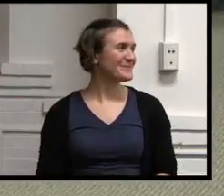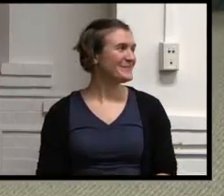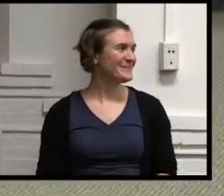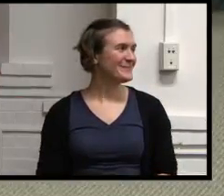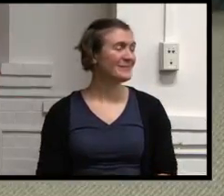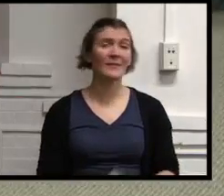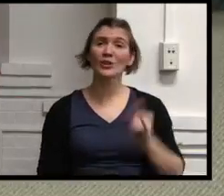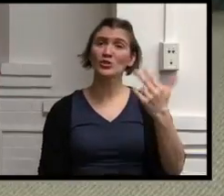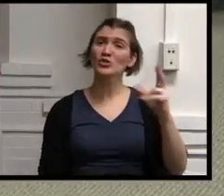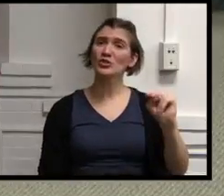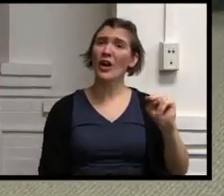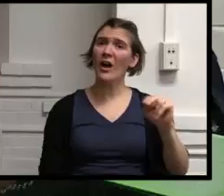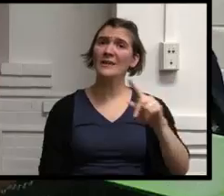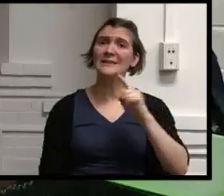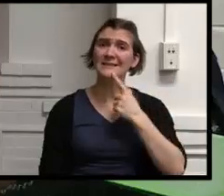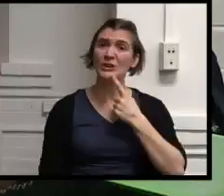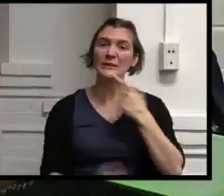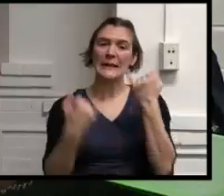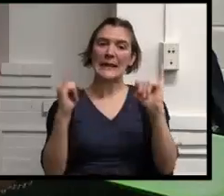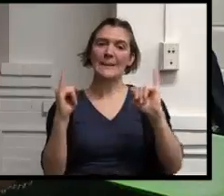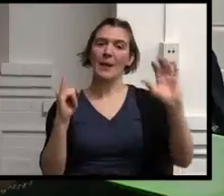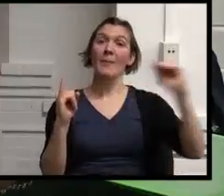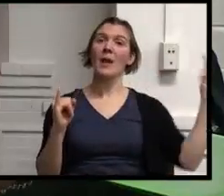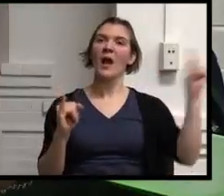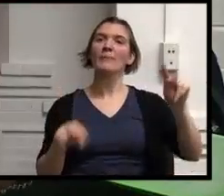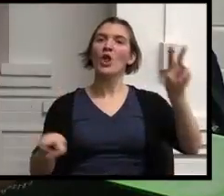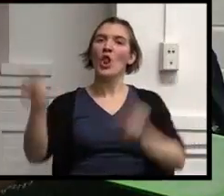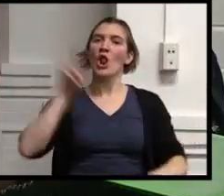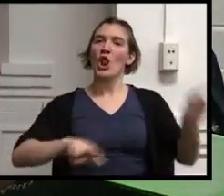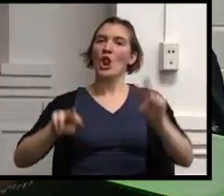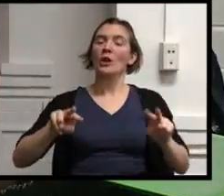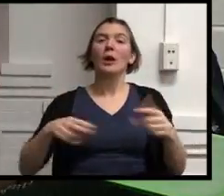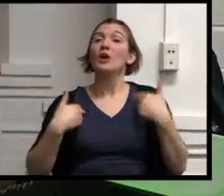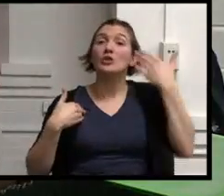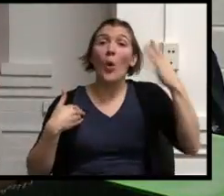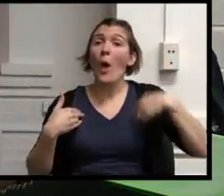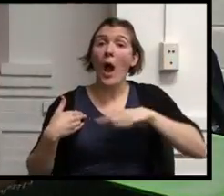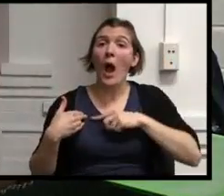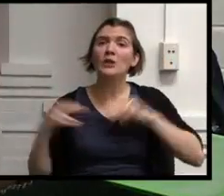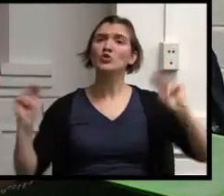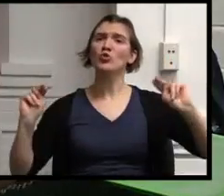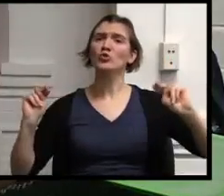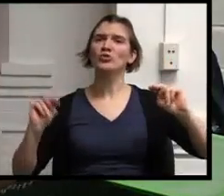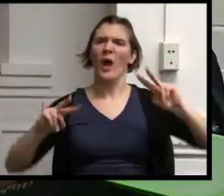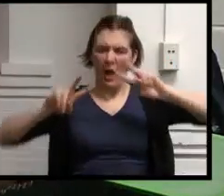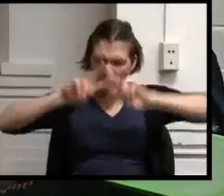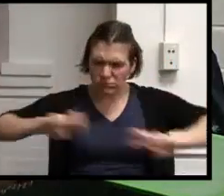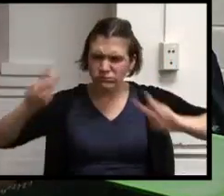You know, especially an independent agency coming in and really going through everything. Yep. And